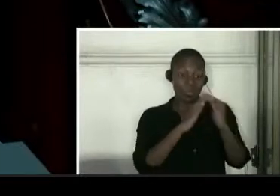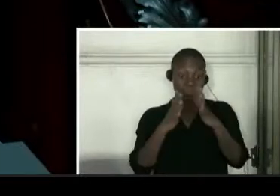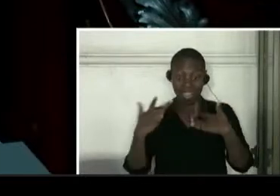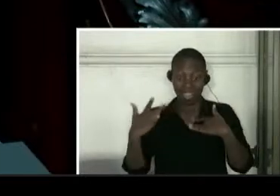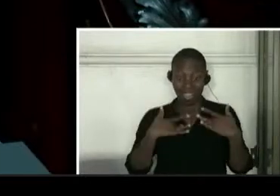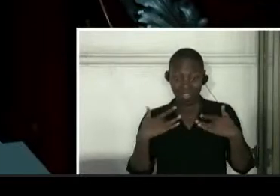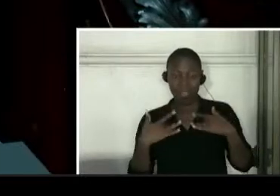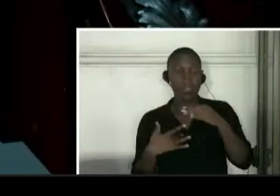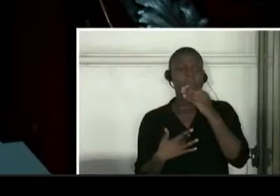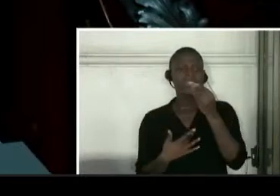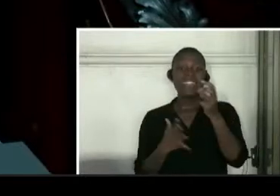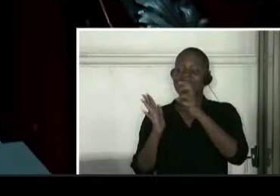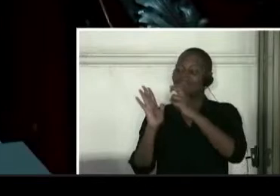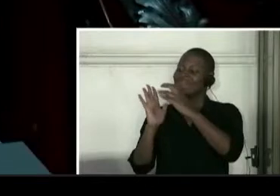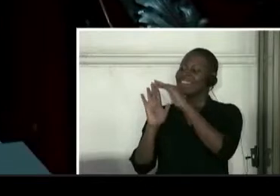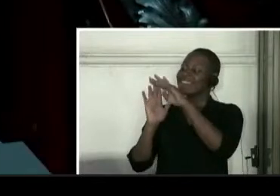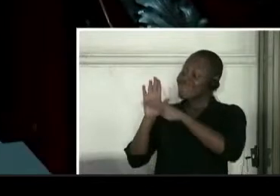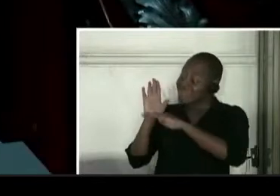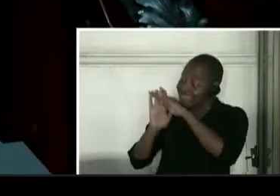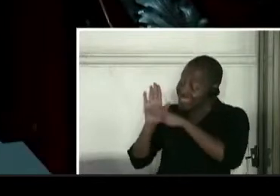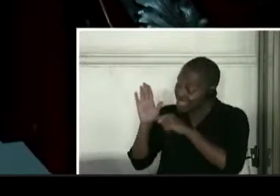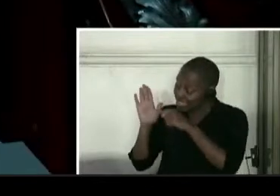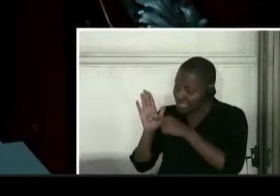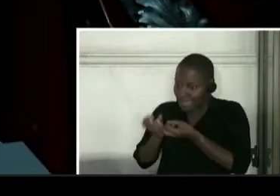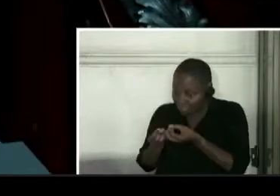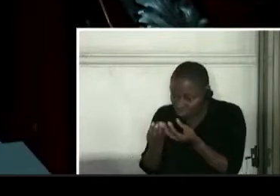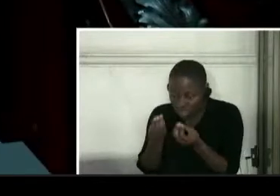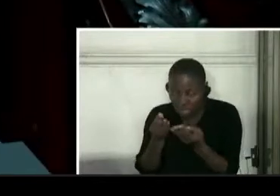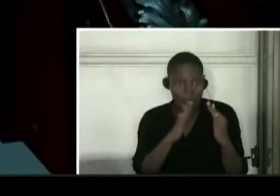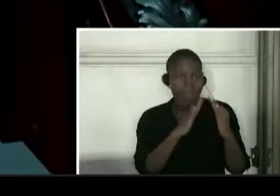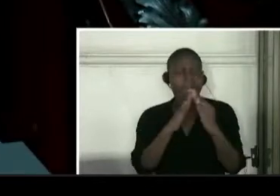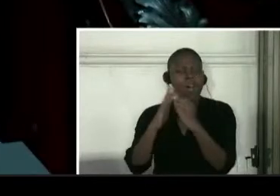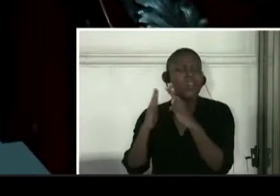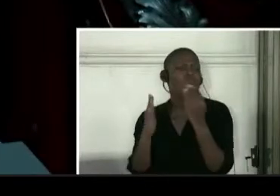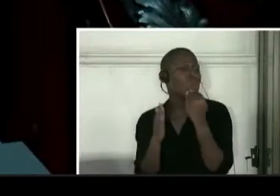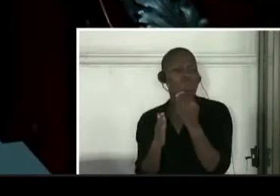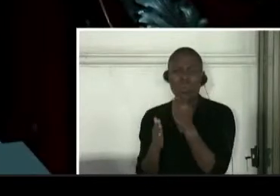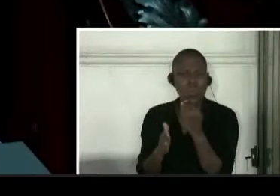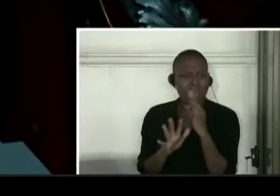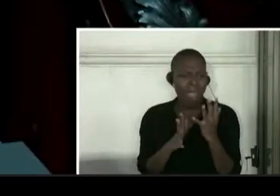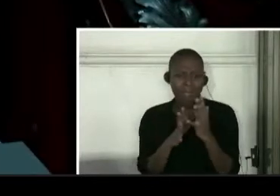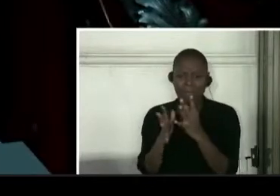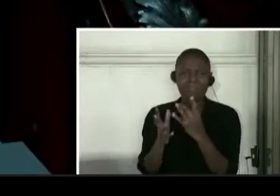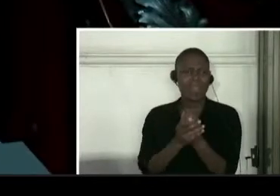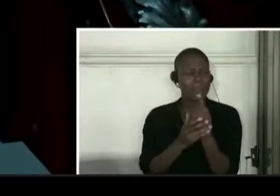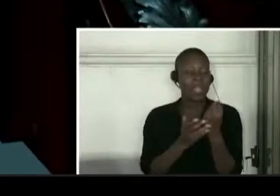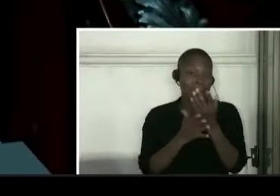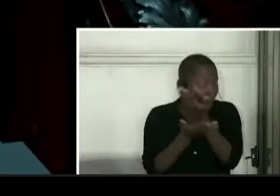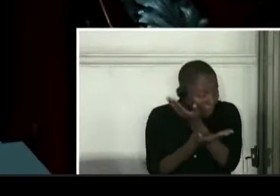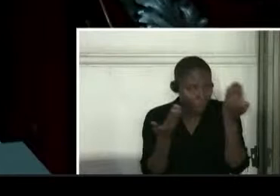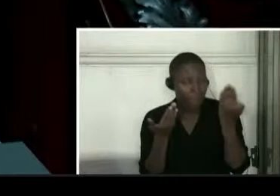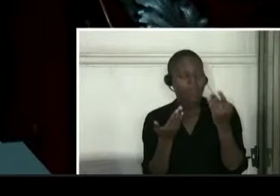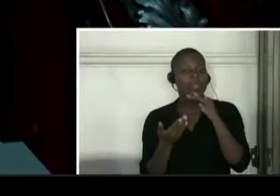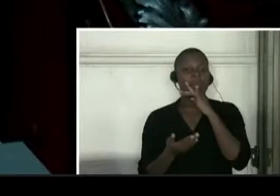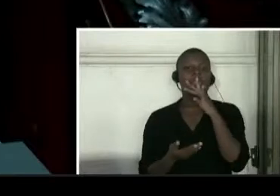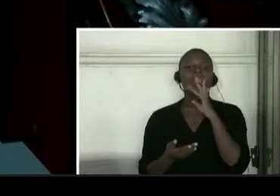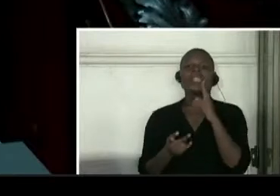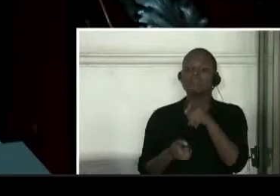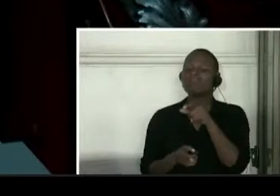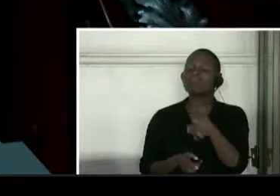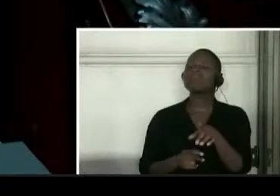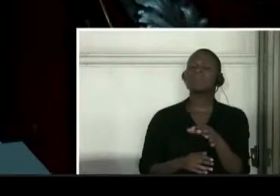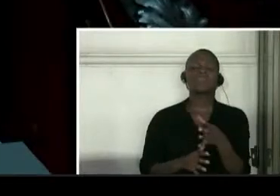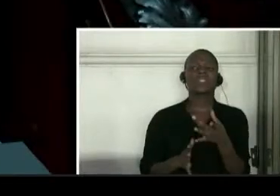housing allocation list on budget processes. To consider the 22-23 budget and APP for the Department of